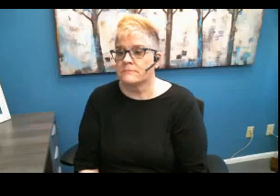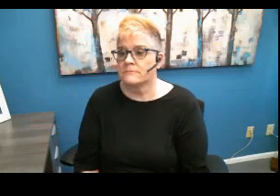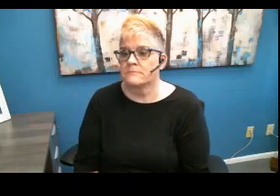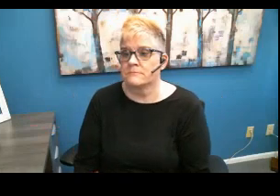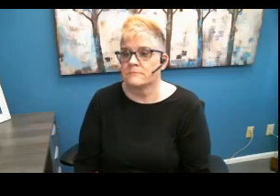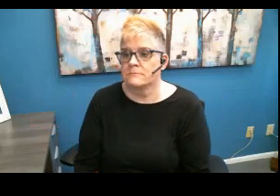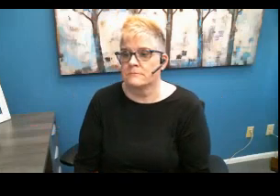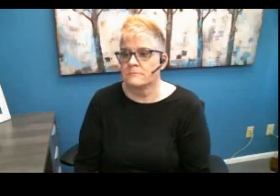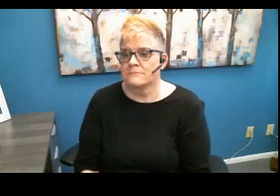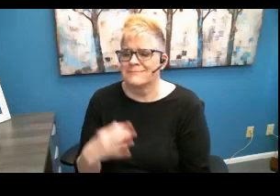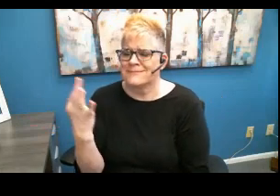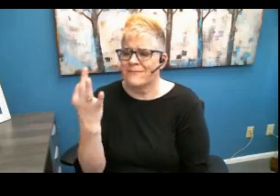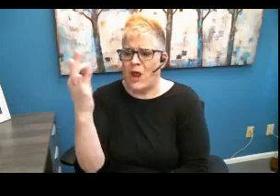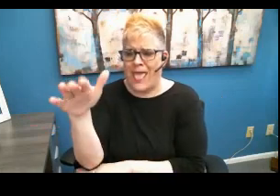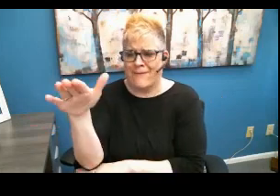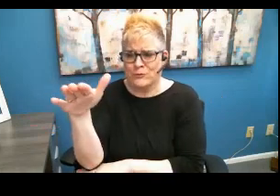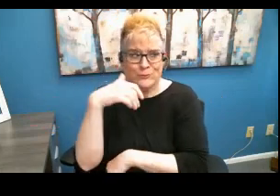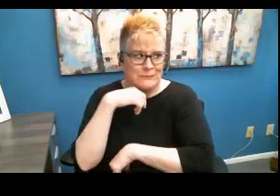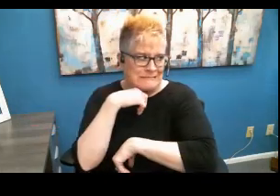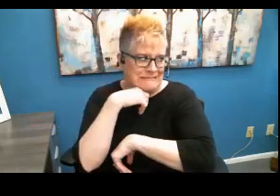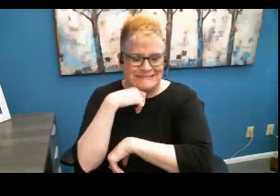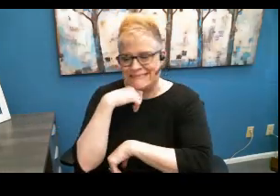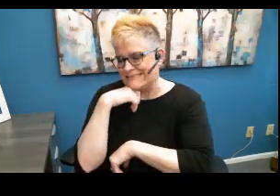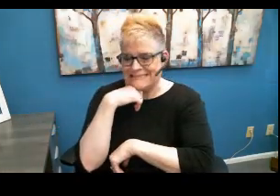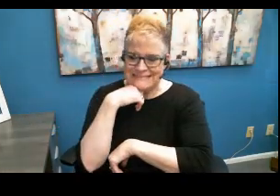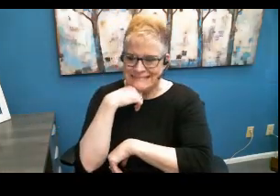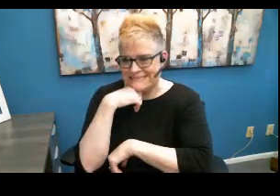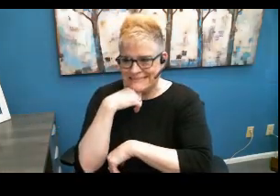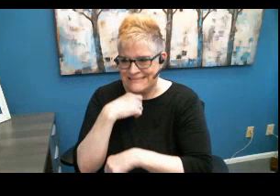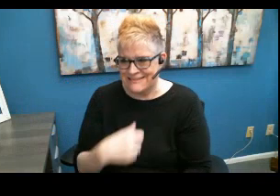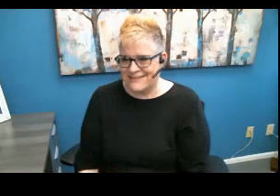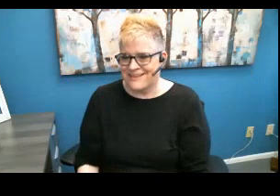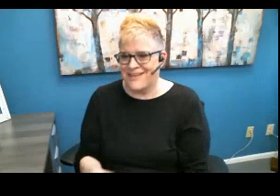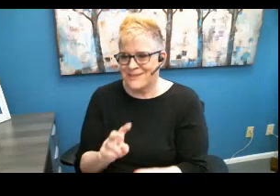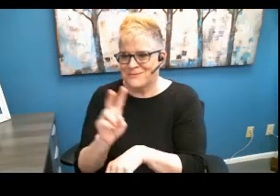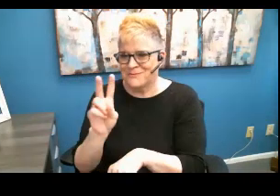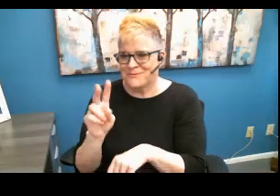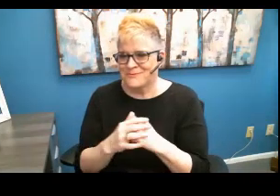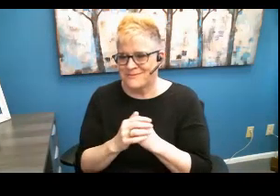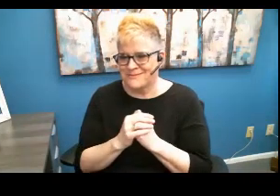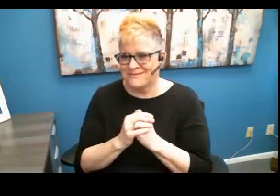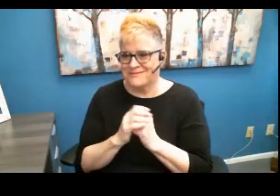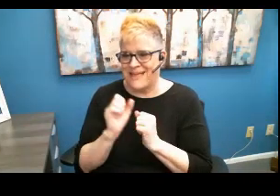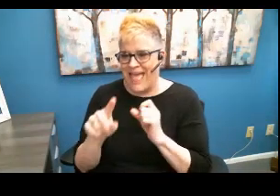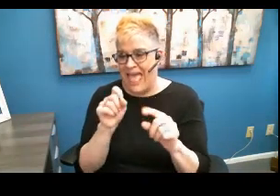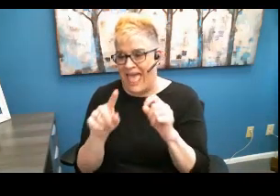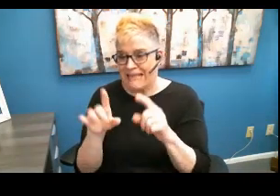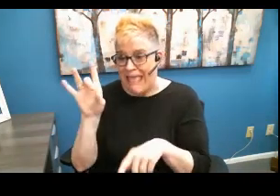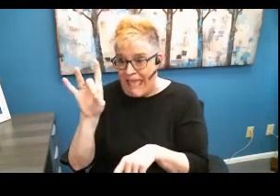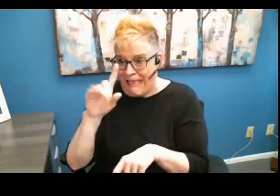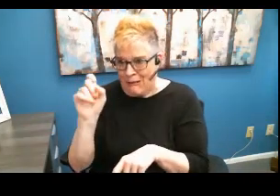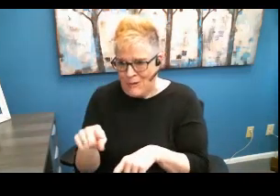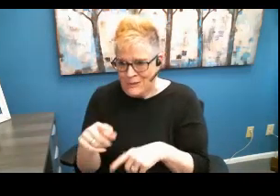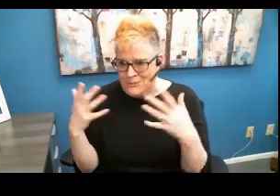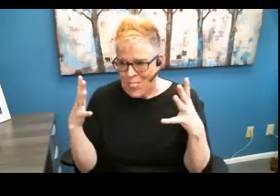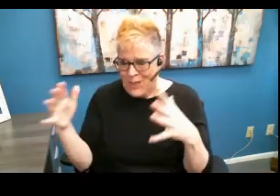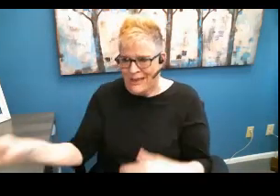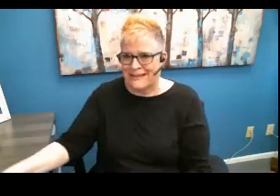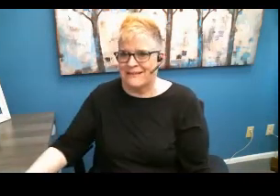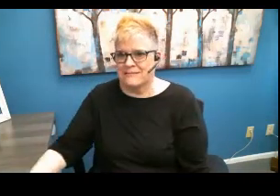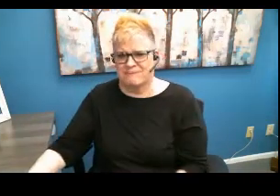It's the Friday afternoon rule though here, so it's Friday at 2:00. I think I just asked 8 questions. So yeah, no,